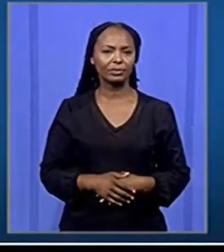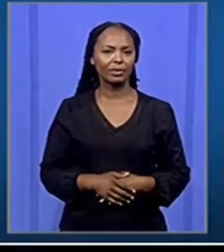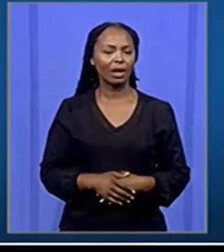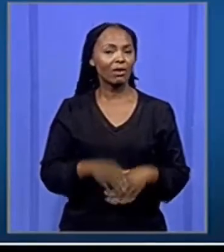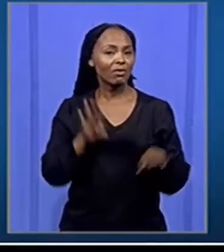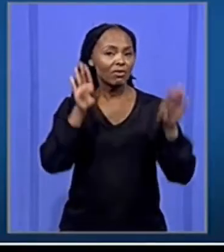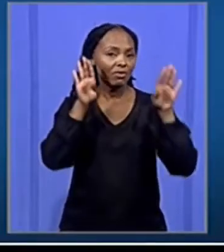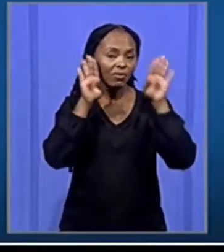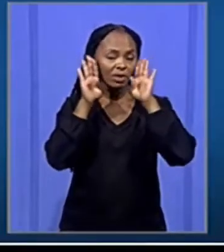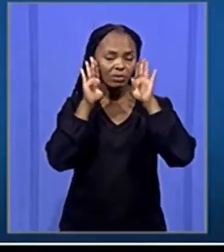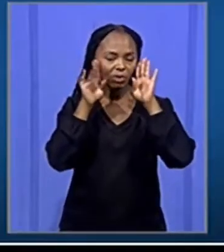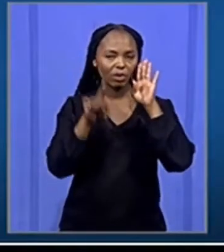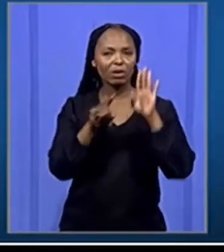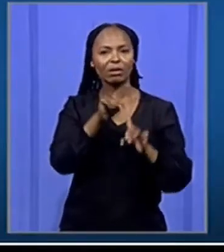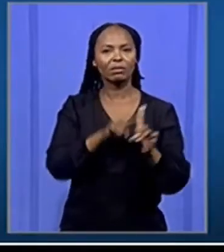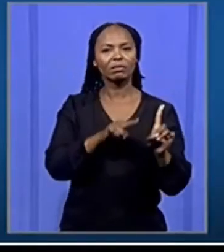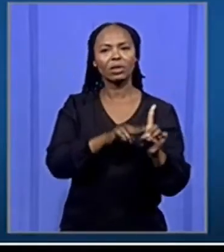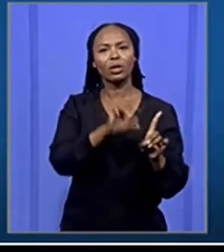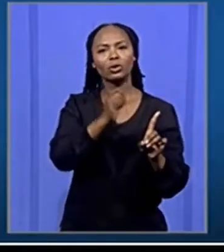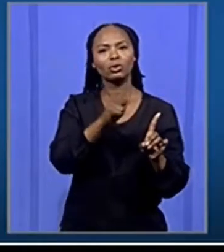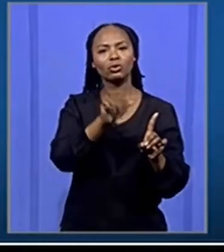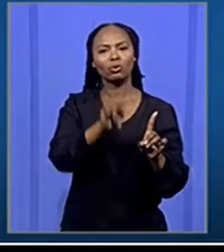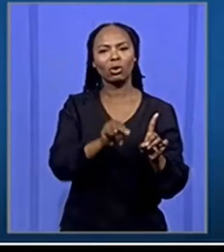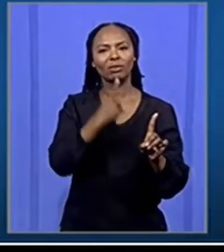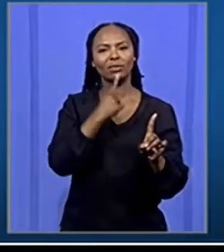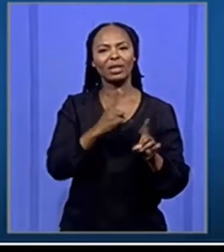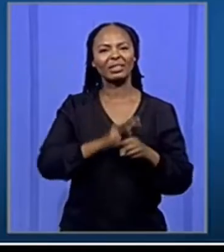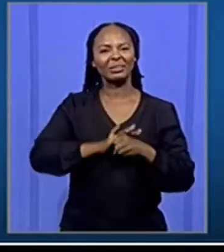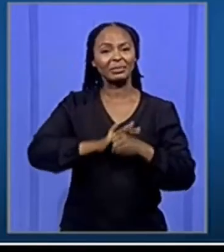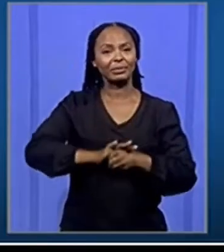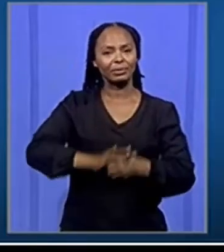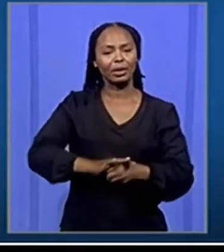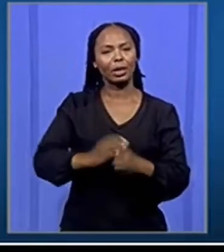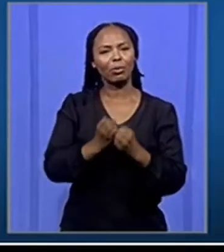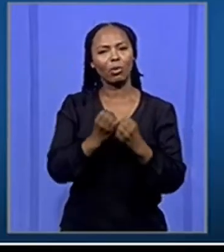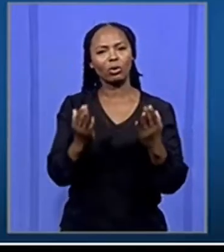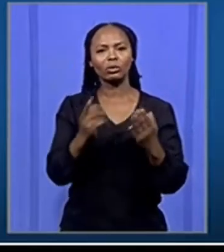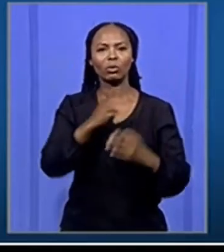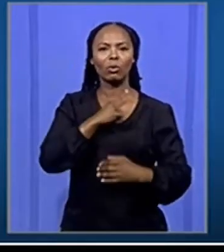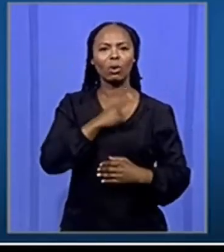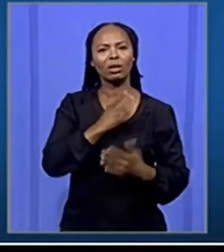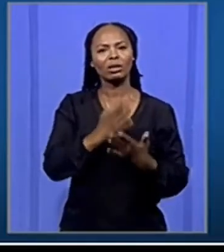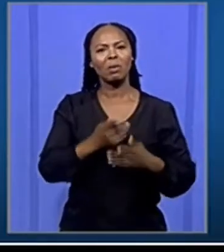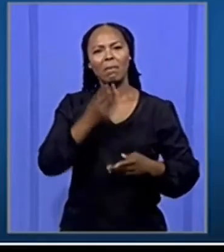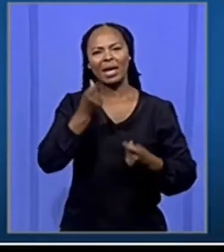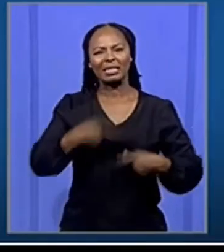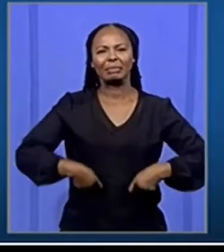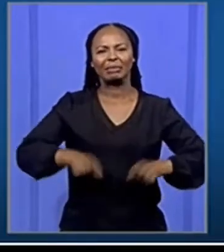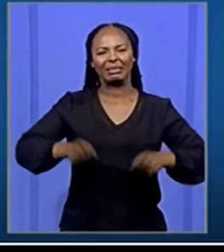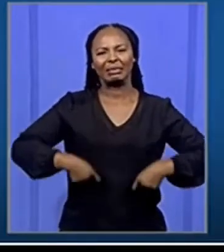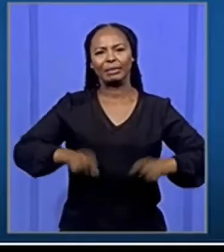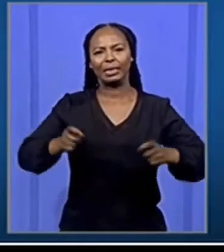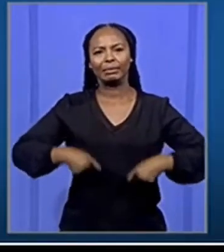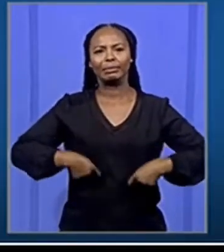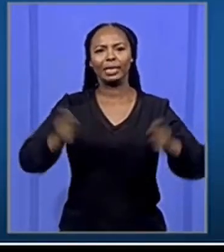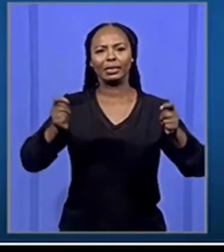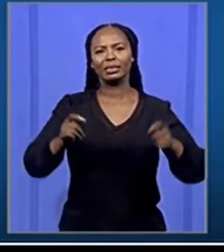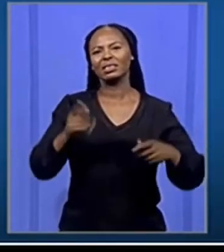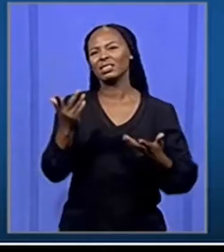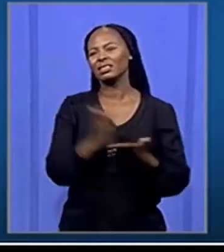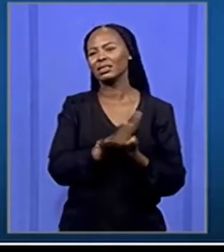Letlakaleng la Facebook, Sean T. Malachi o re kgatelelo ye ntši e hlolwa ke go šomiša tšhelete ye ntši le mo go sego go